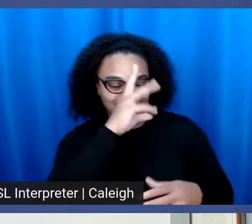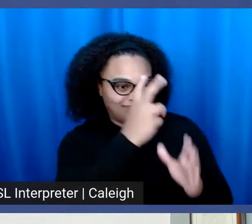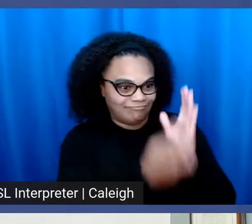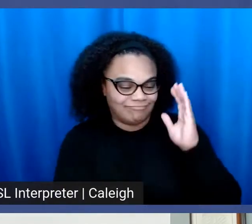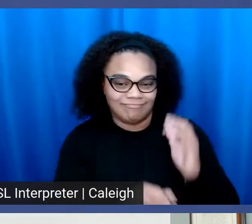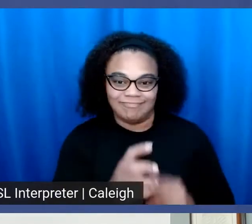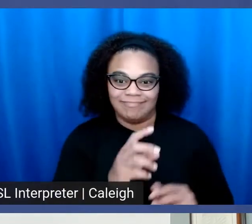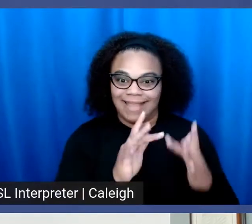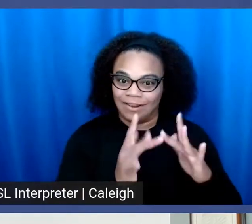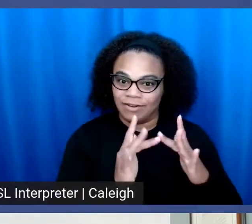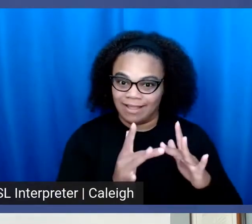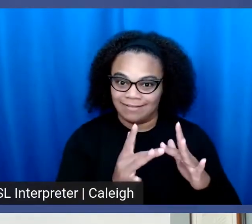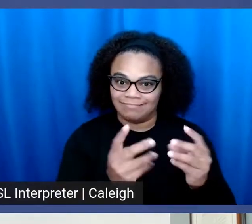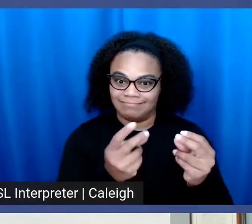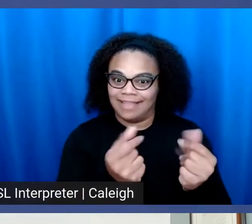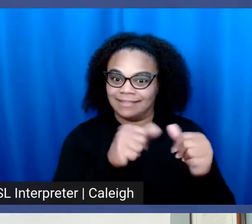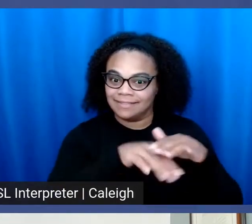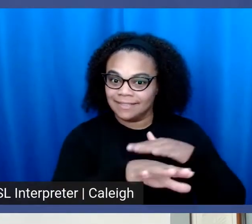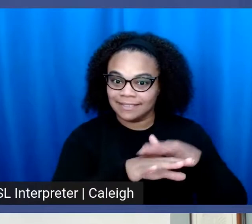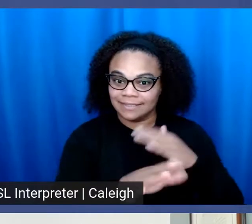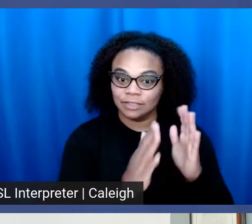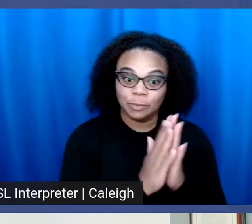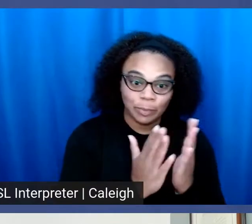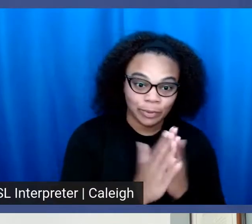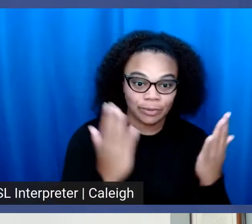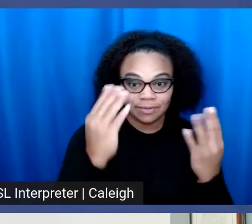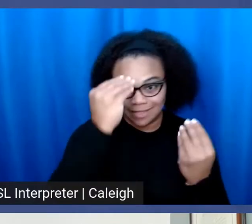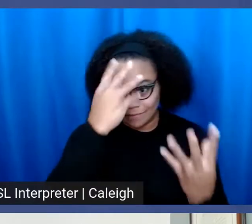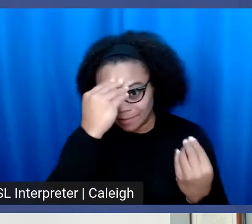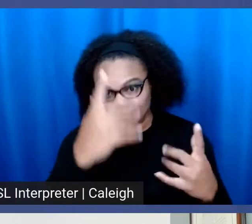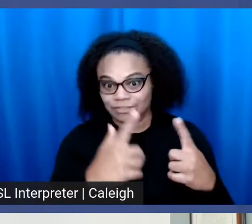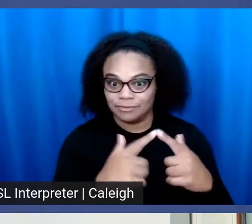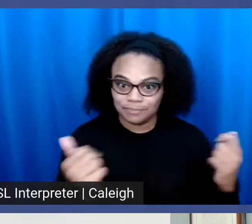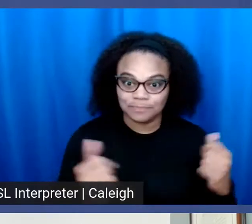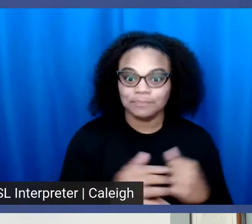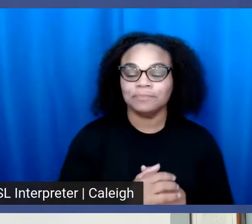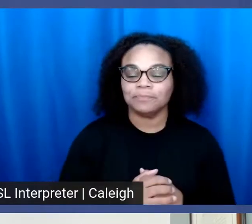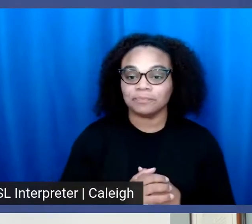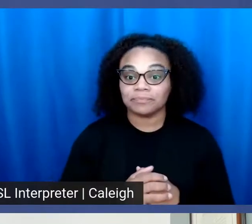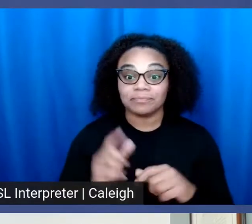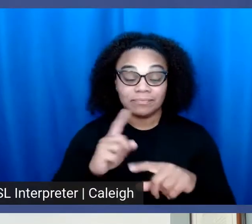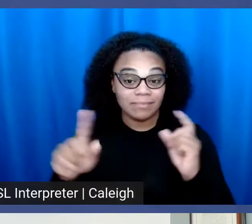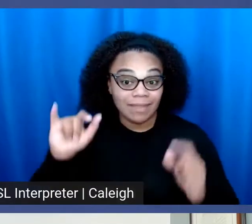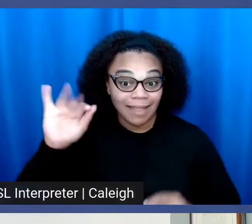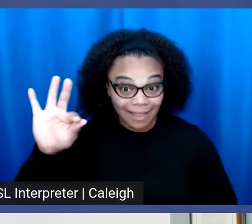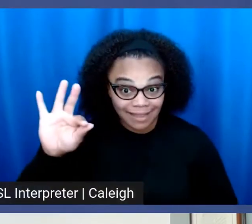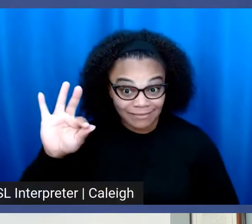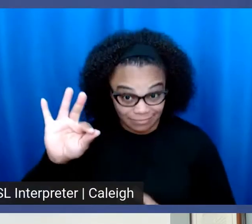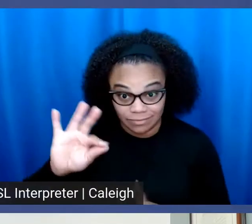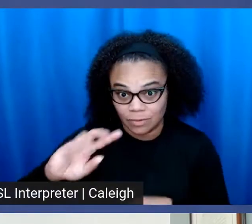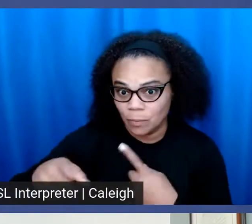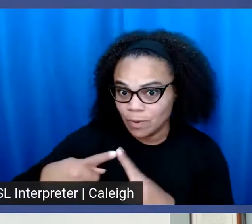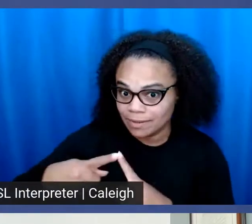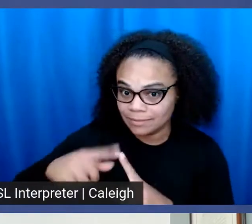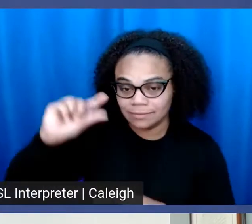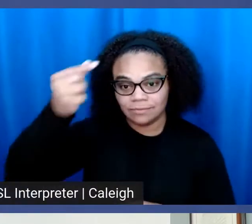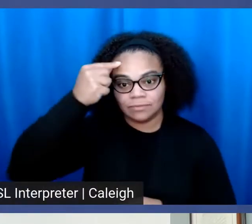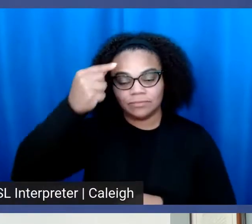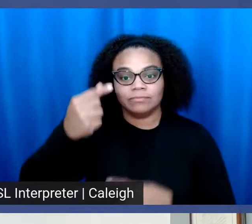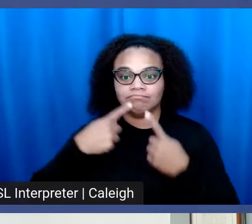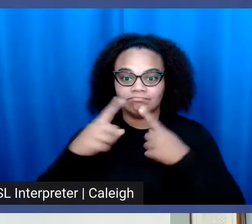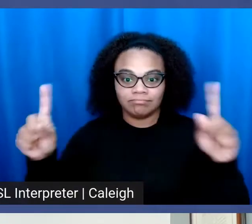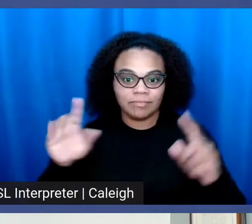information. But if and when the government succeeds in their relentless drive to shut down access to